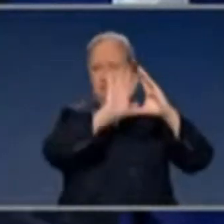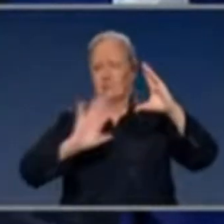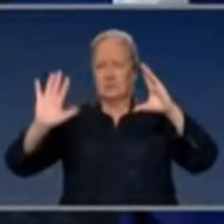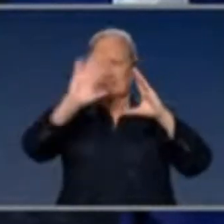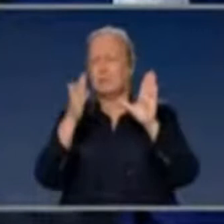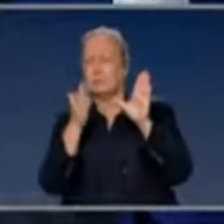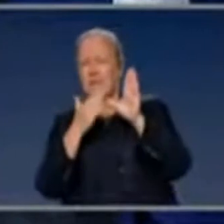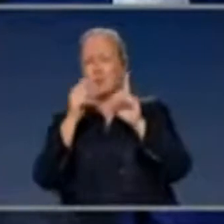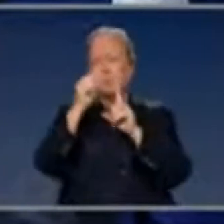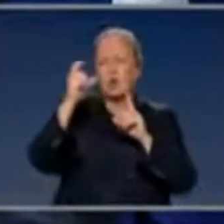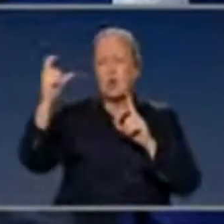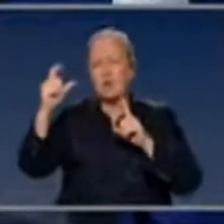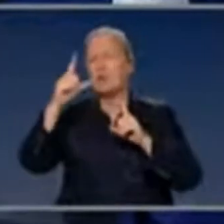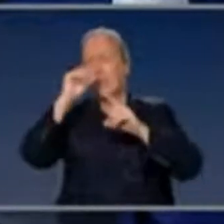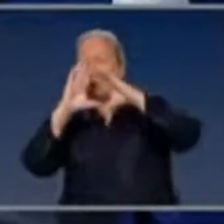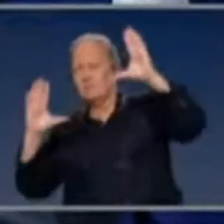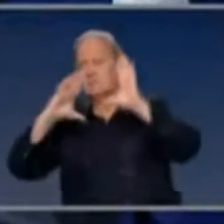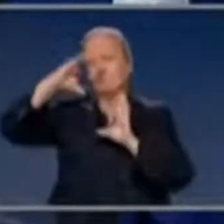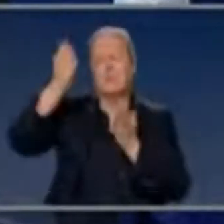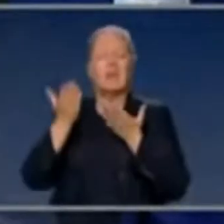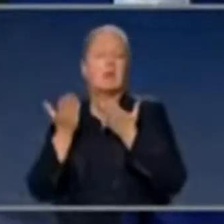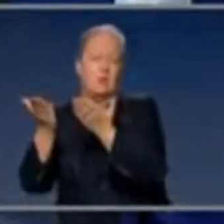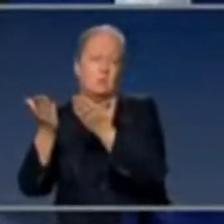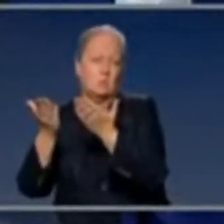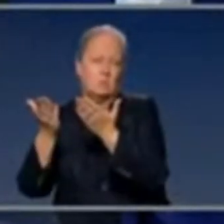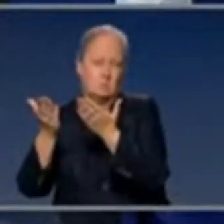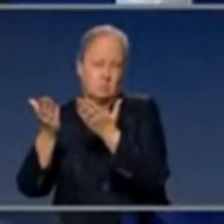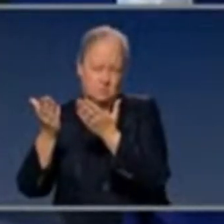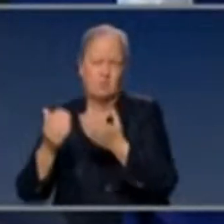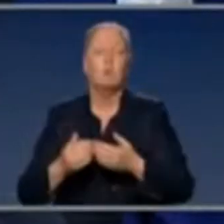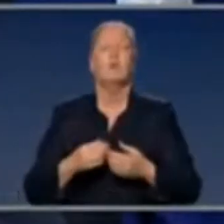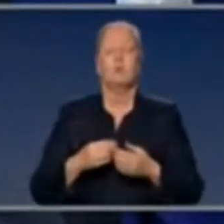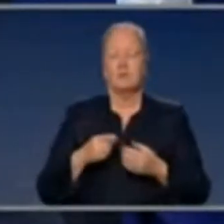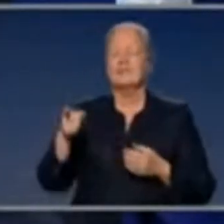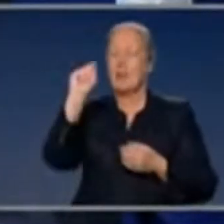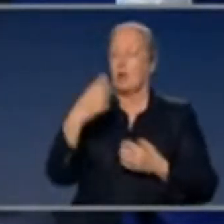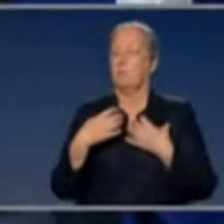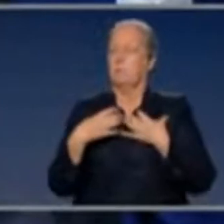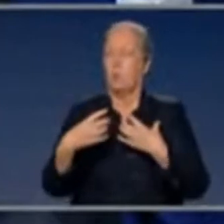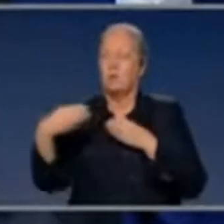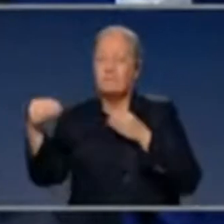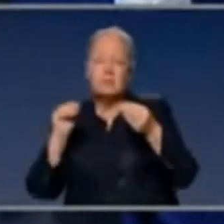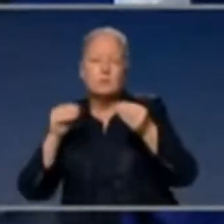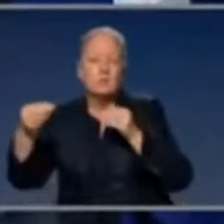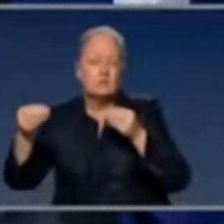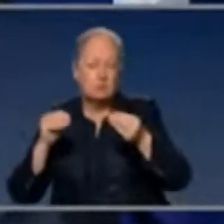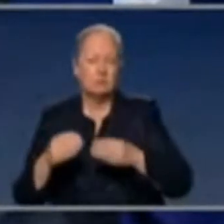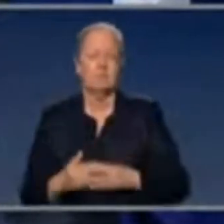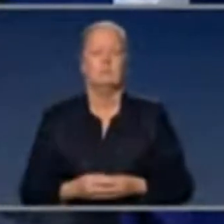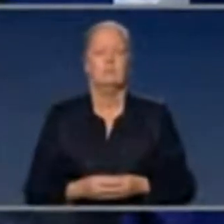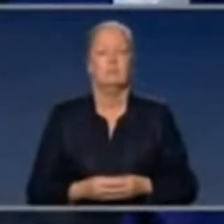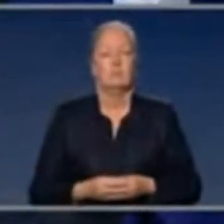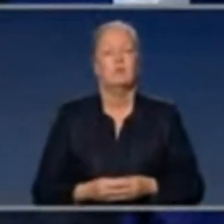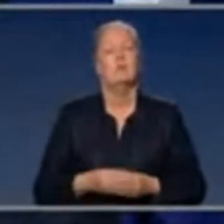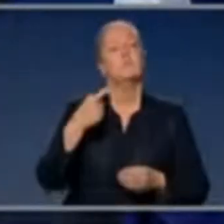been raised, and I think is evidence of the working relationship that is there to deal with the practical issues on the ground